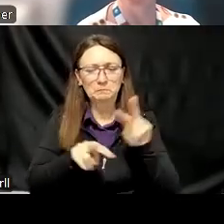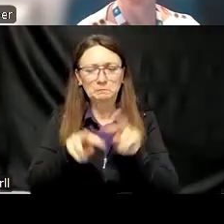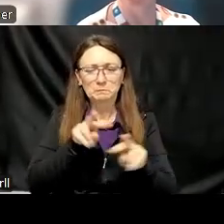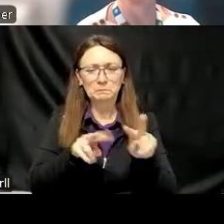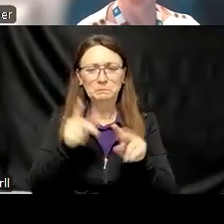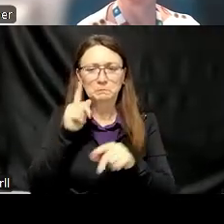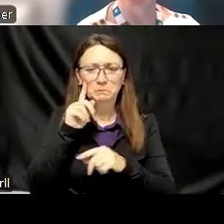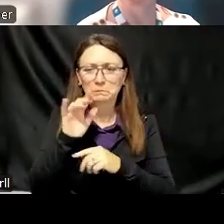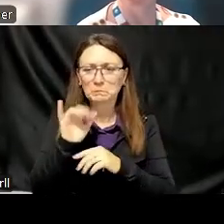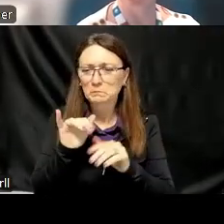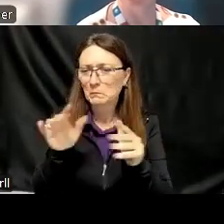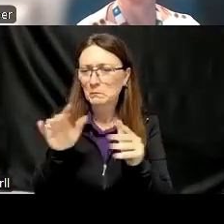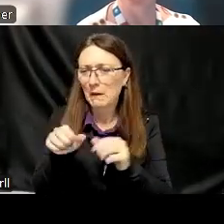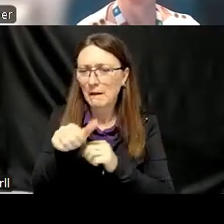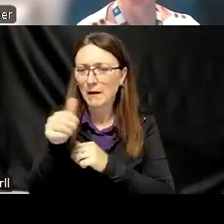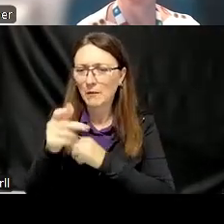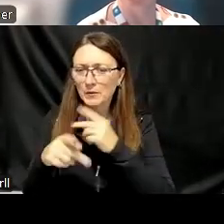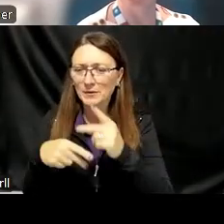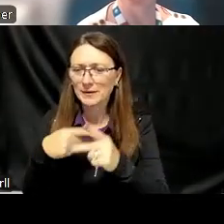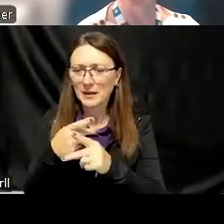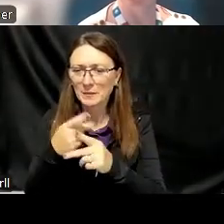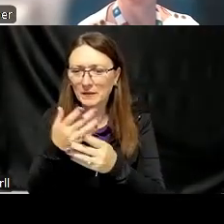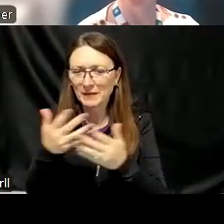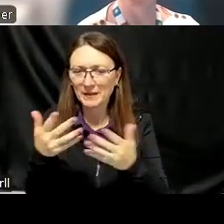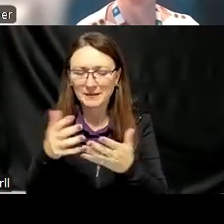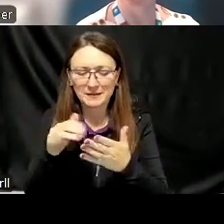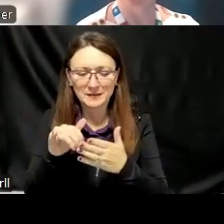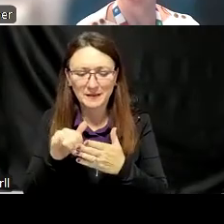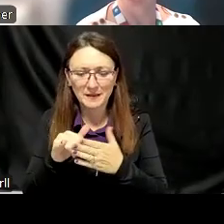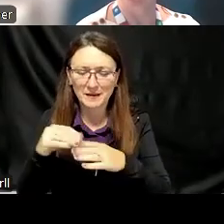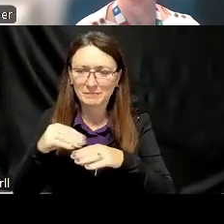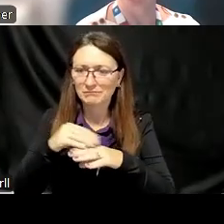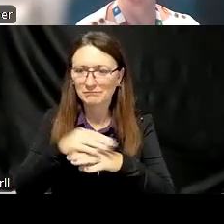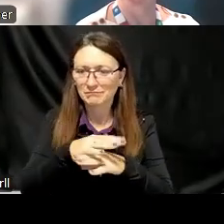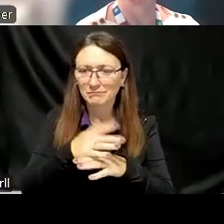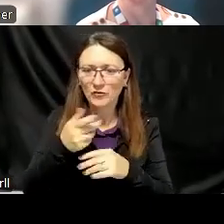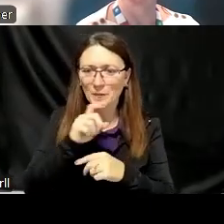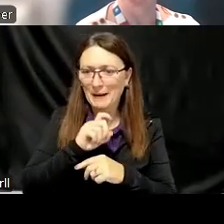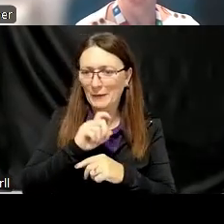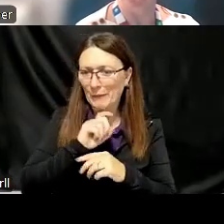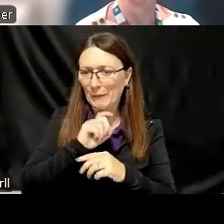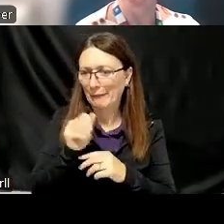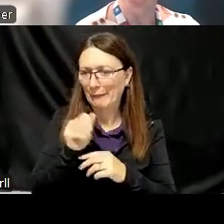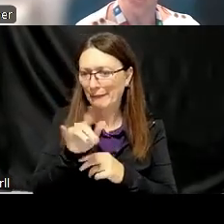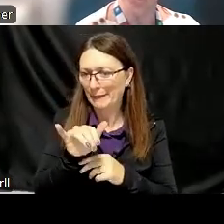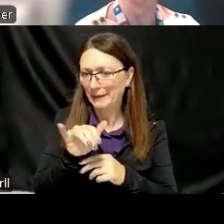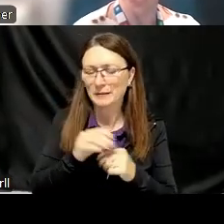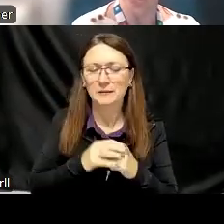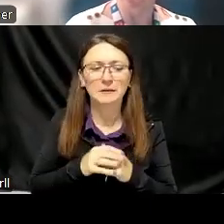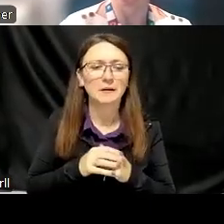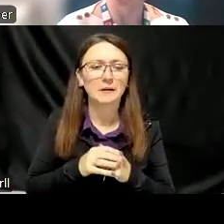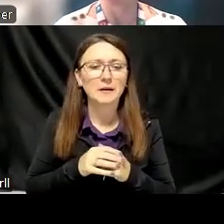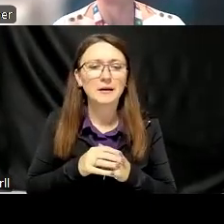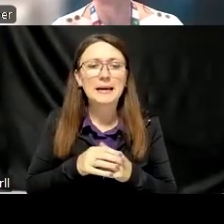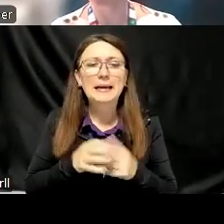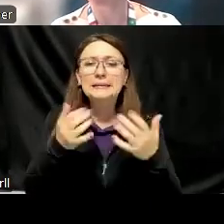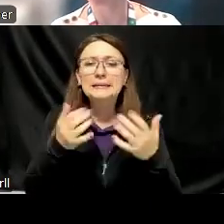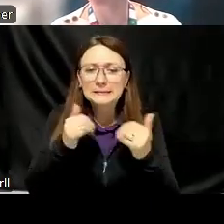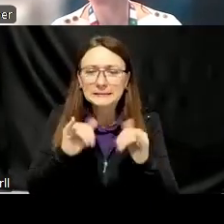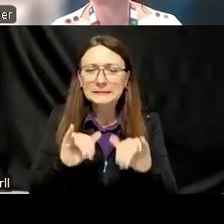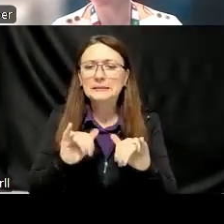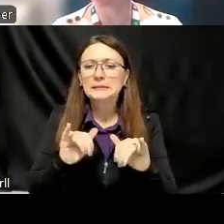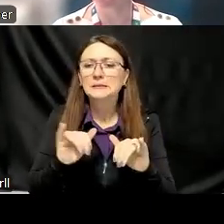other sort of form factors for batteries. And then we still see improvements